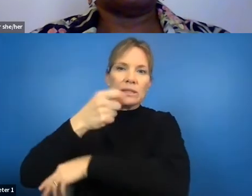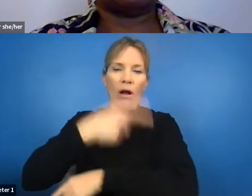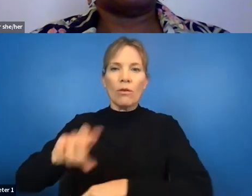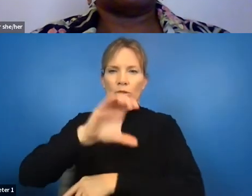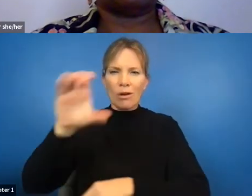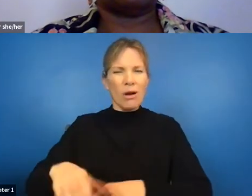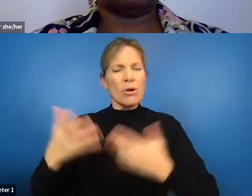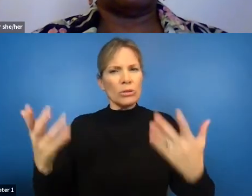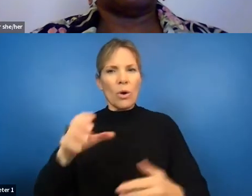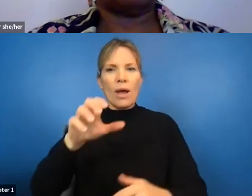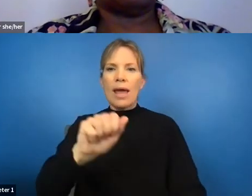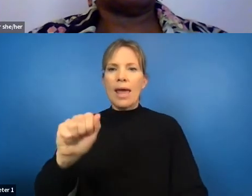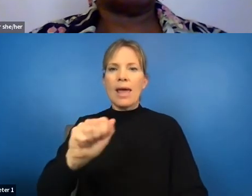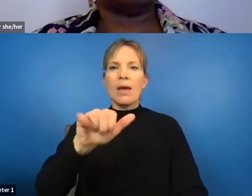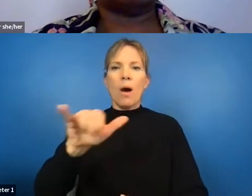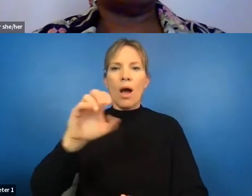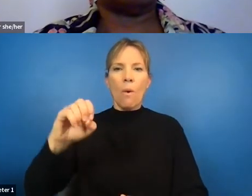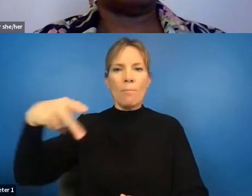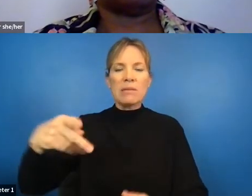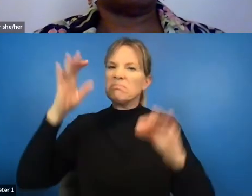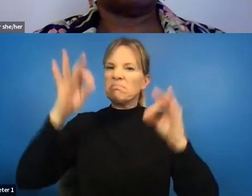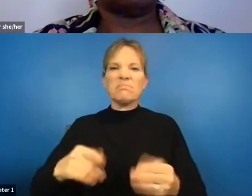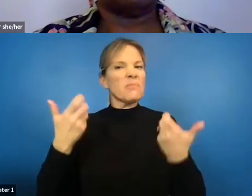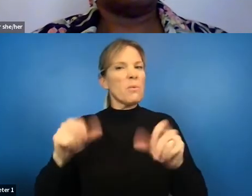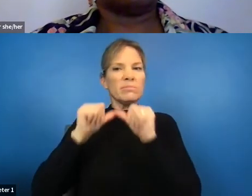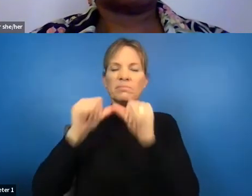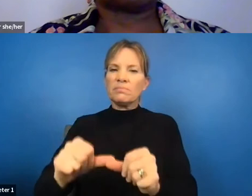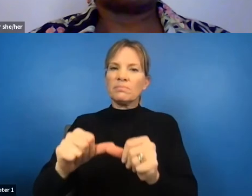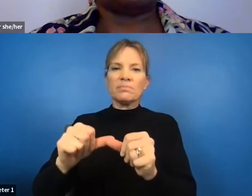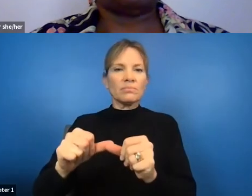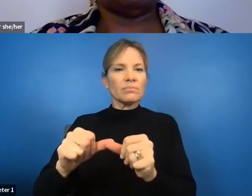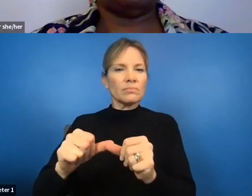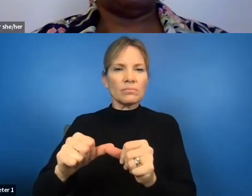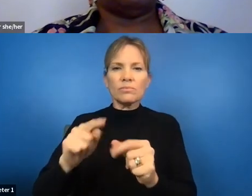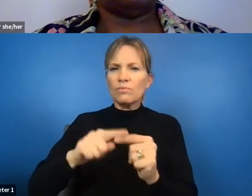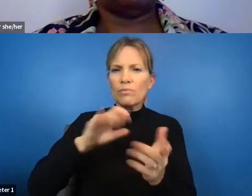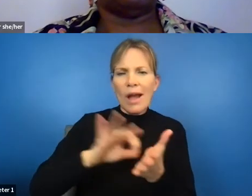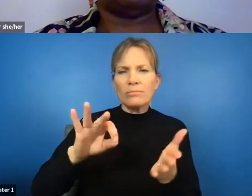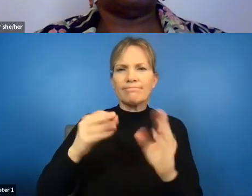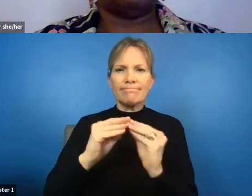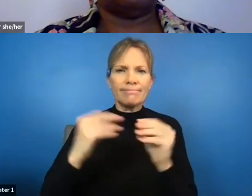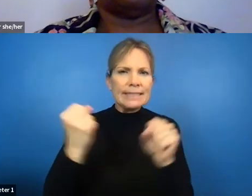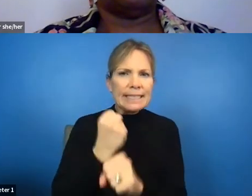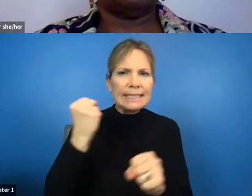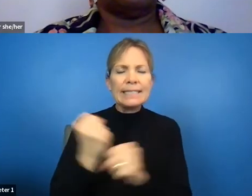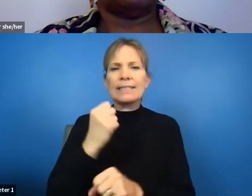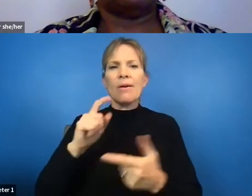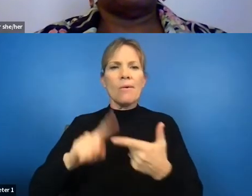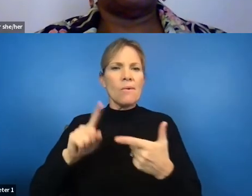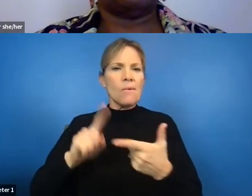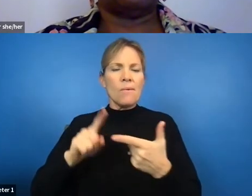And so AYLP decided that they did not want to continue to count statistics or count